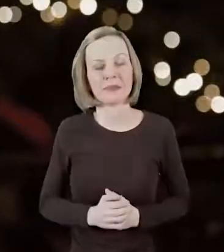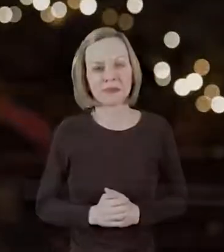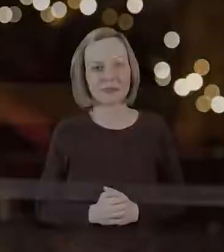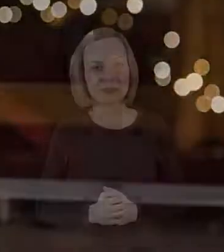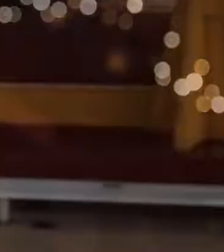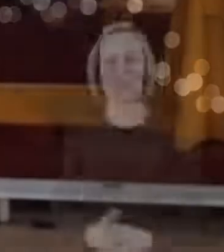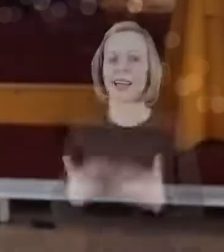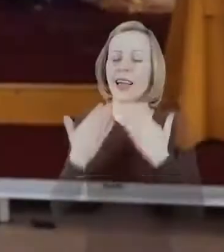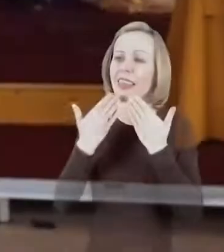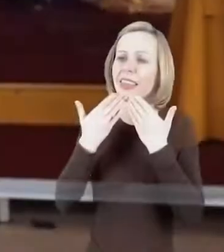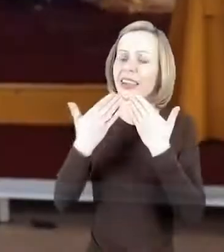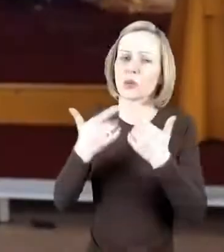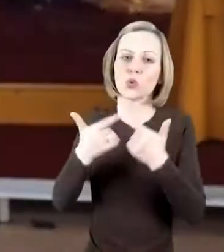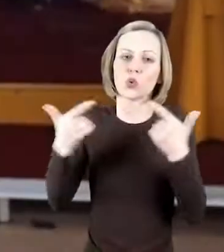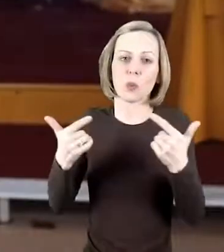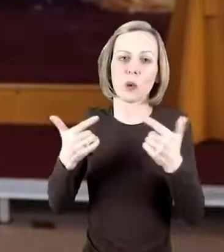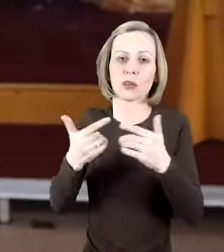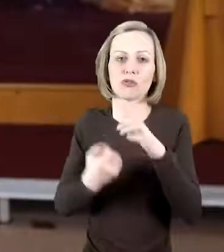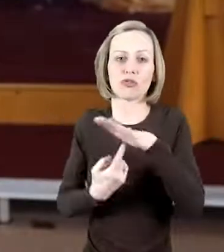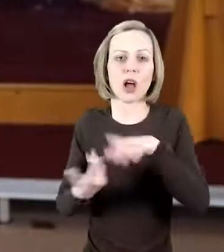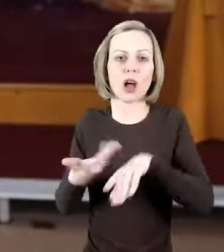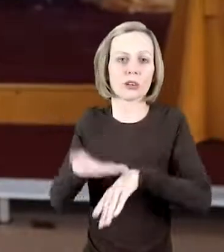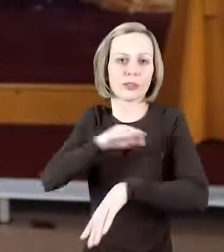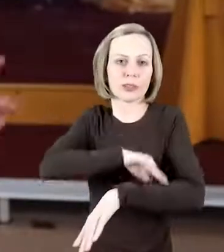of God. Thanks so much, Archbishop.